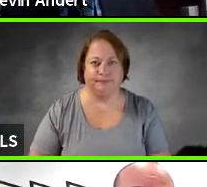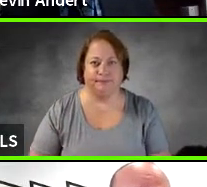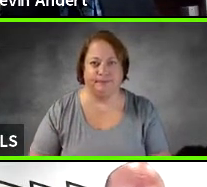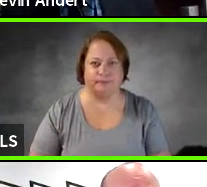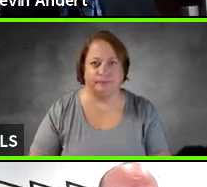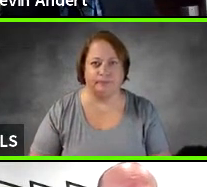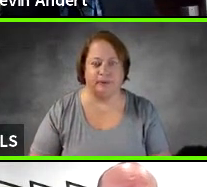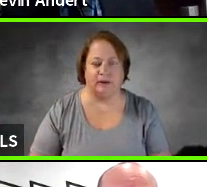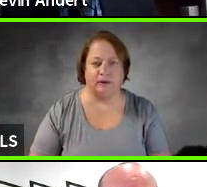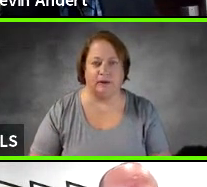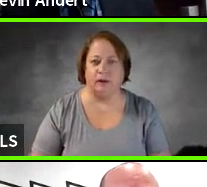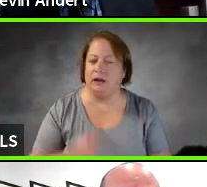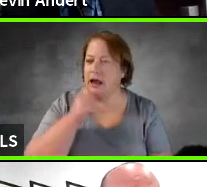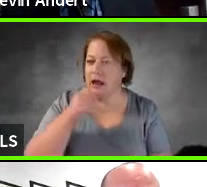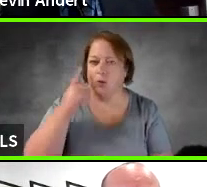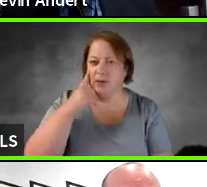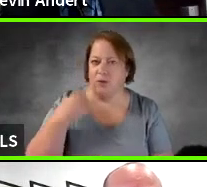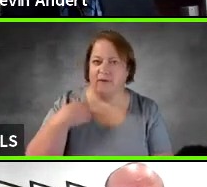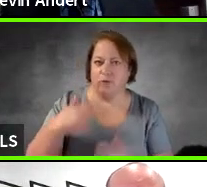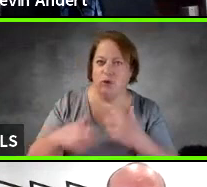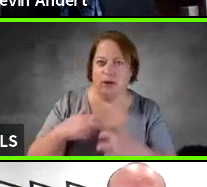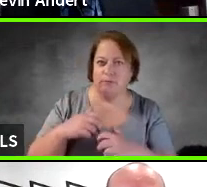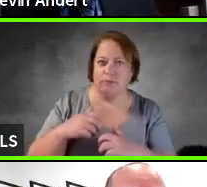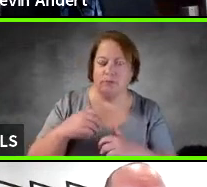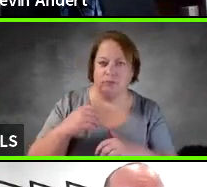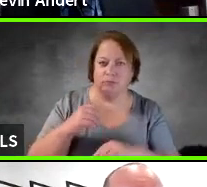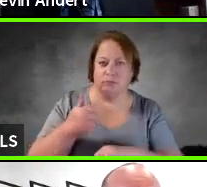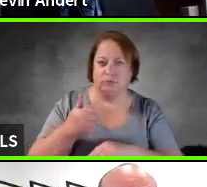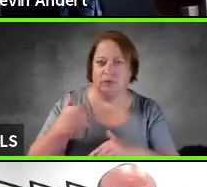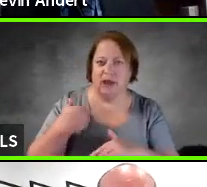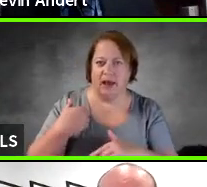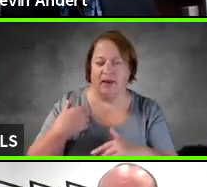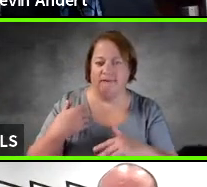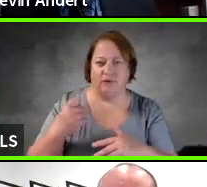Yeah, I don't think we'd have a problem putting something together for you that would have some more detail.